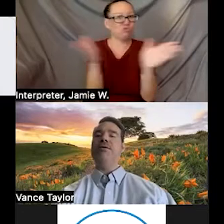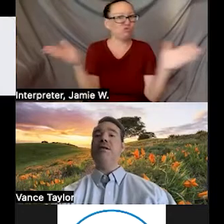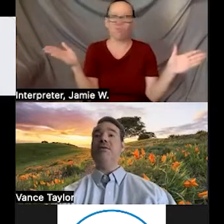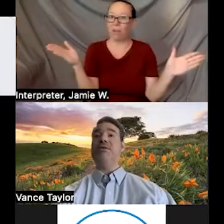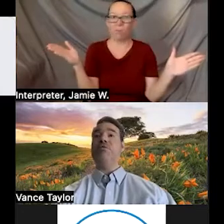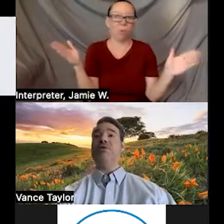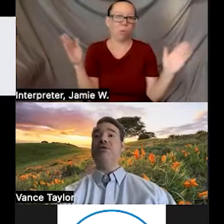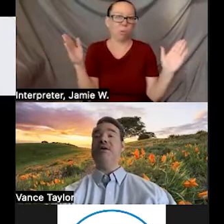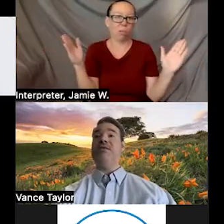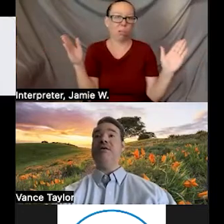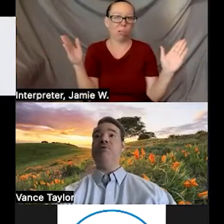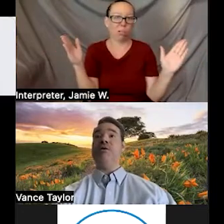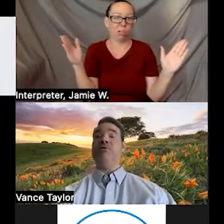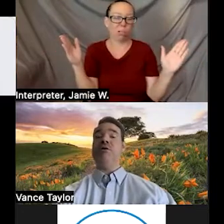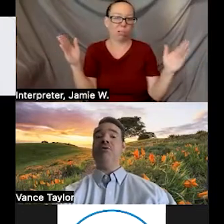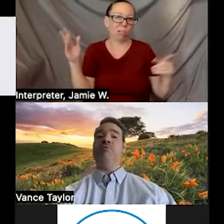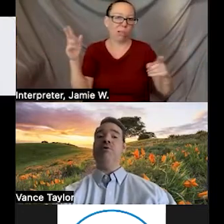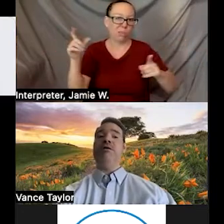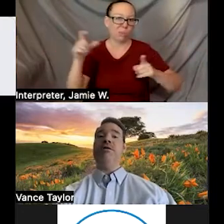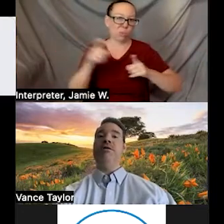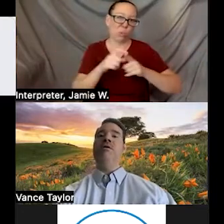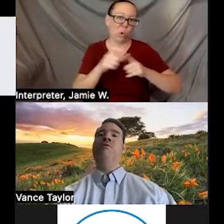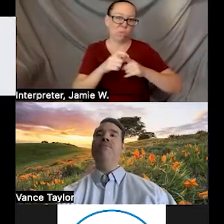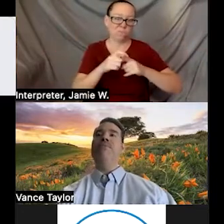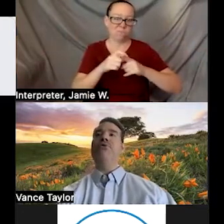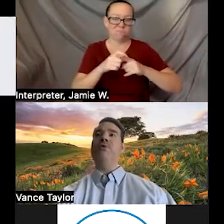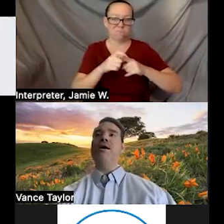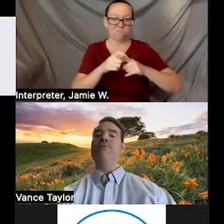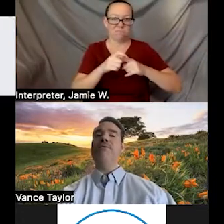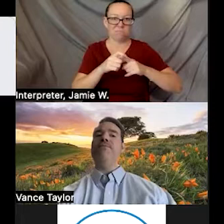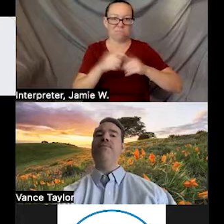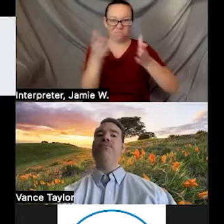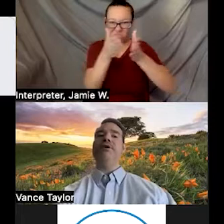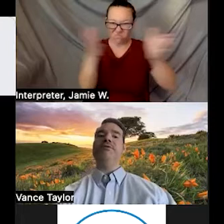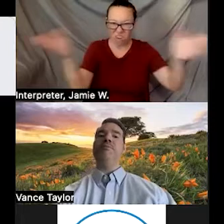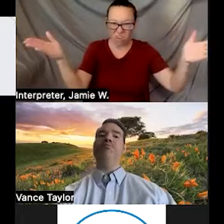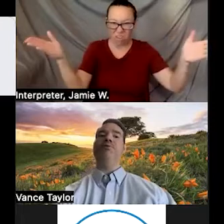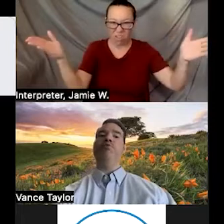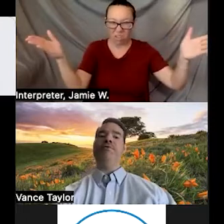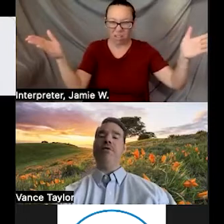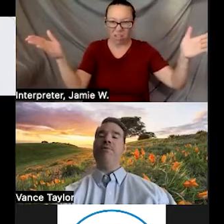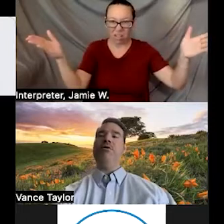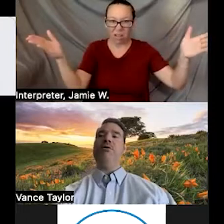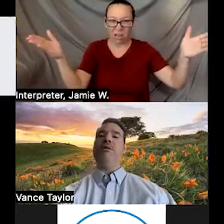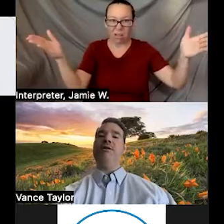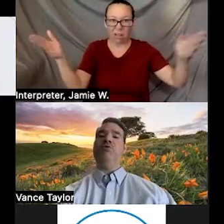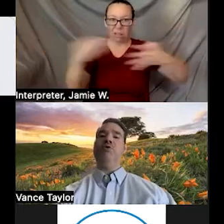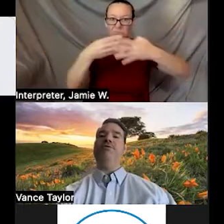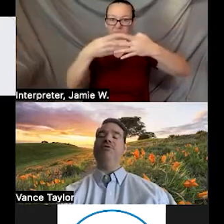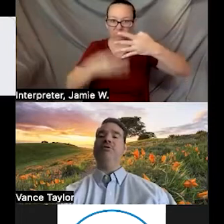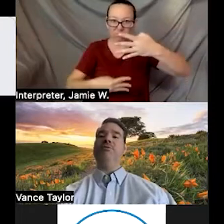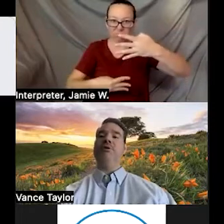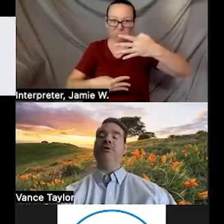And within that umbrella or under that umbrella, you have, yes, people with developmental, intellectual,